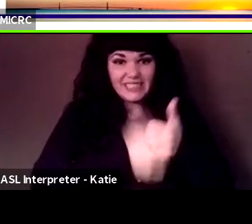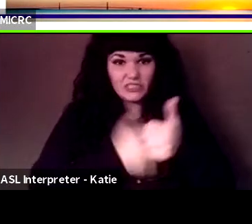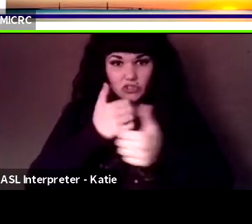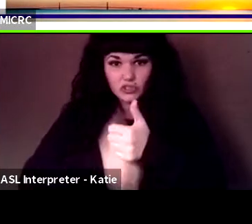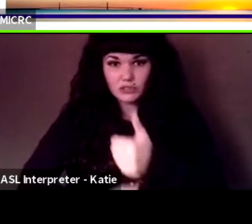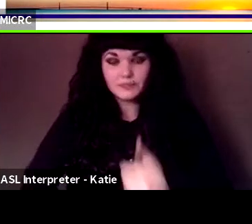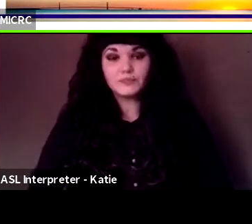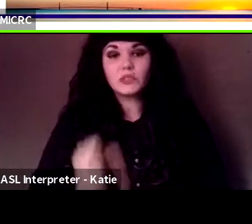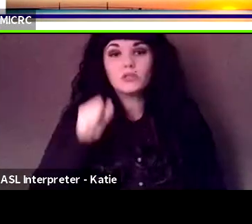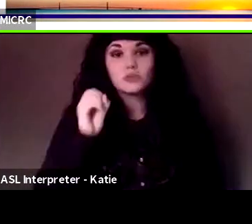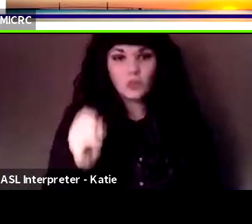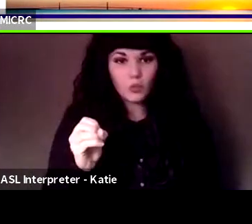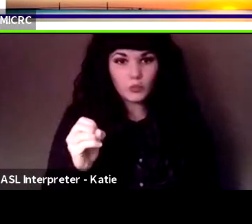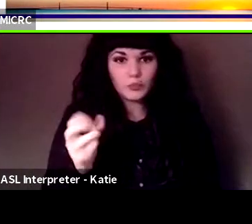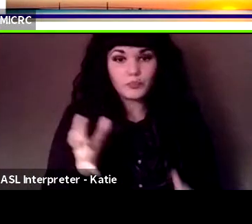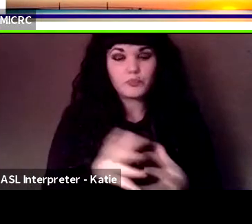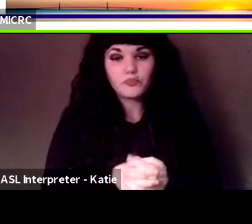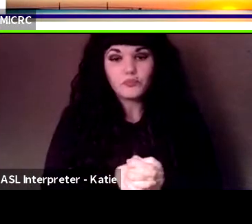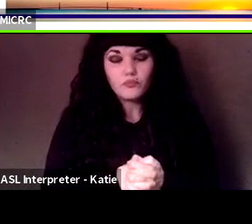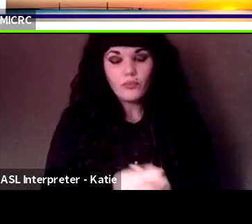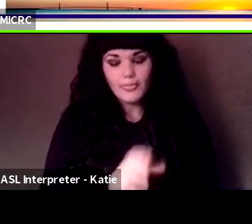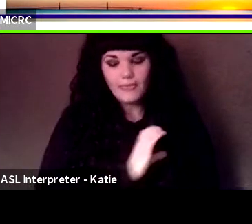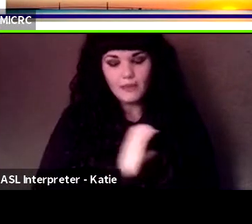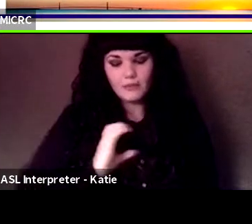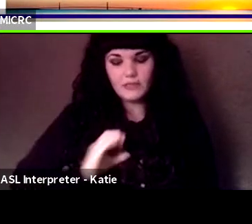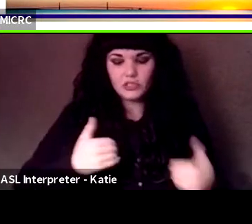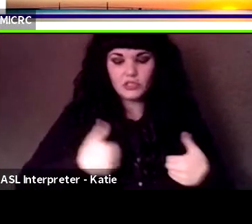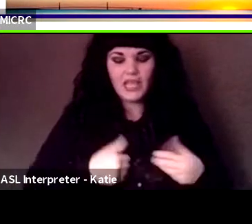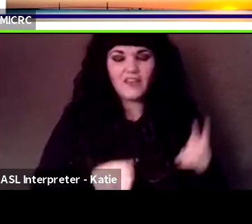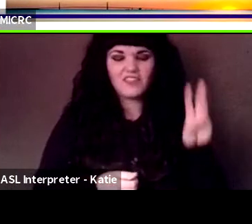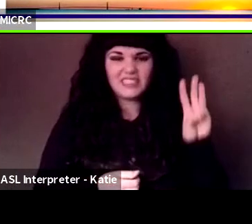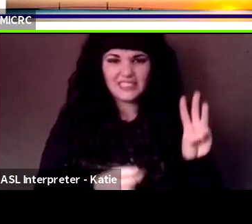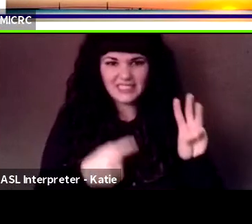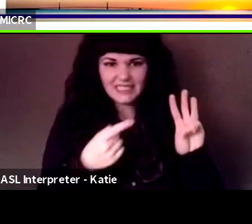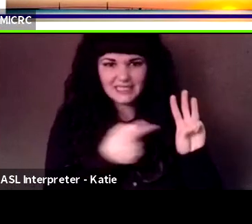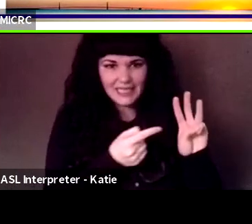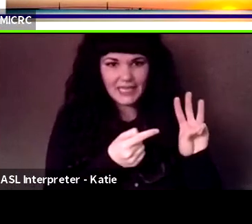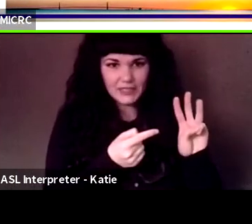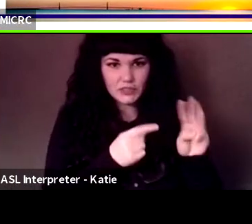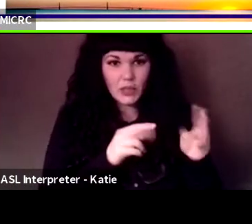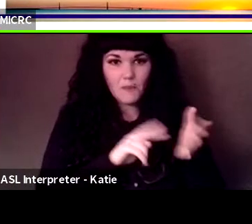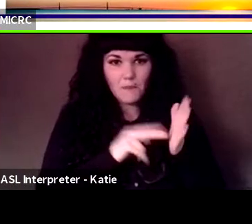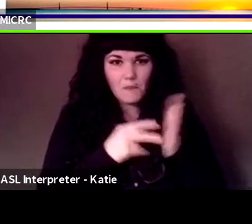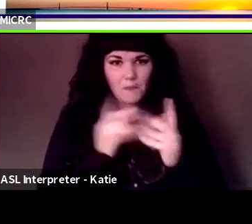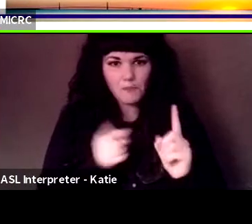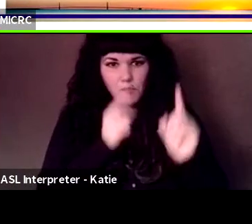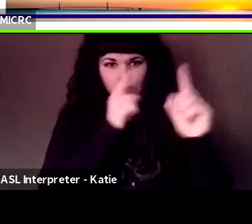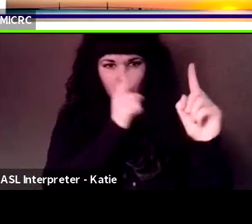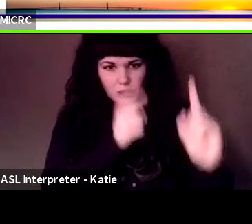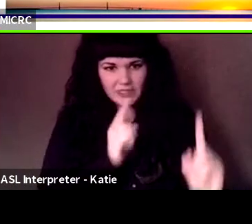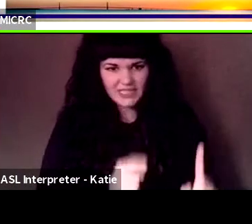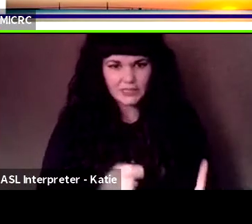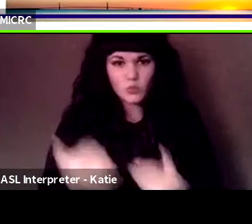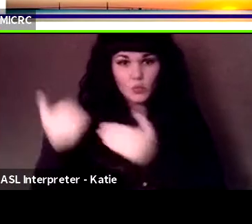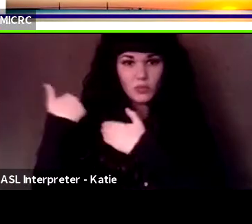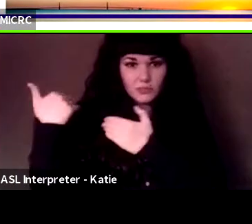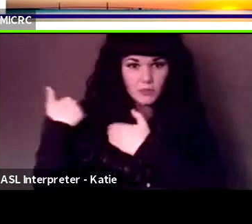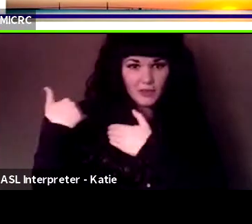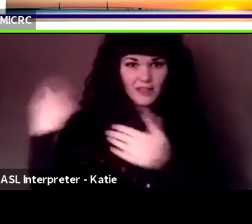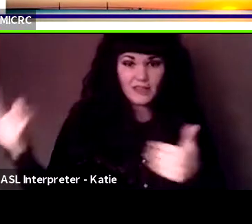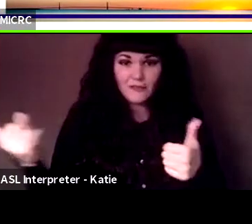So this commission has 6 purposes and responsibilities in general. First, they are the